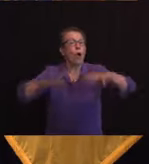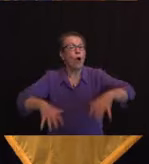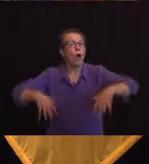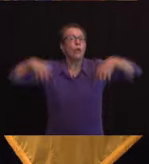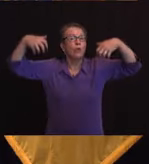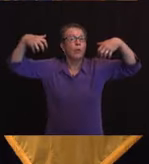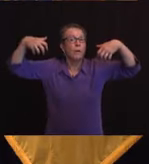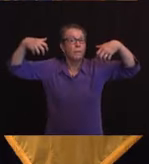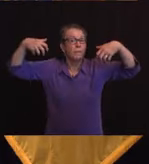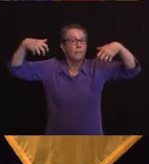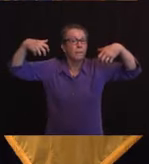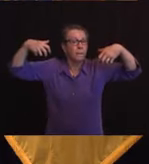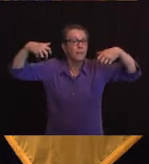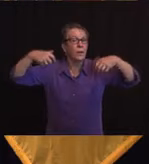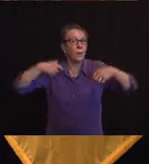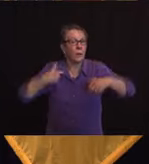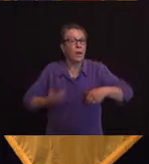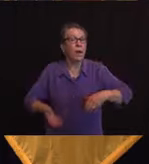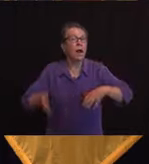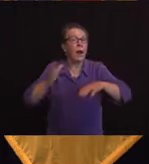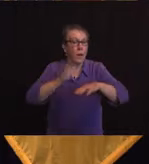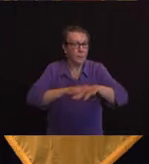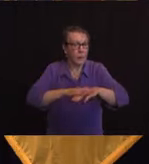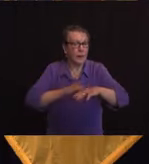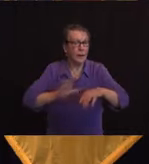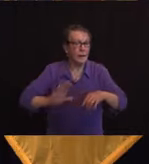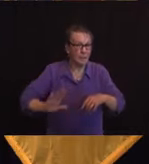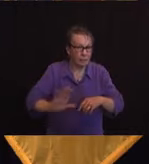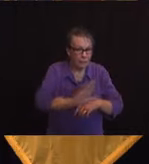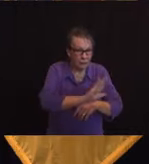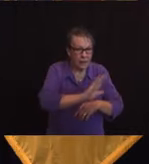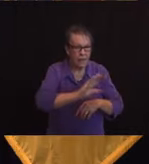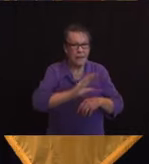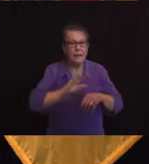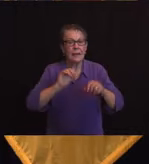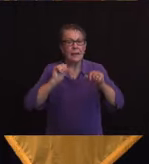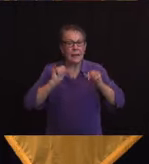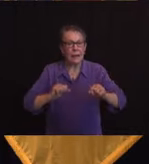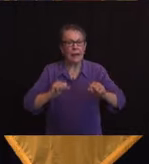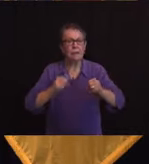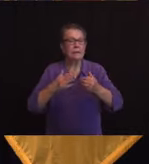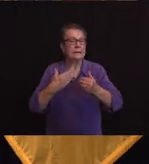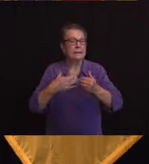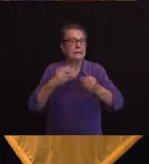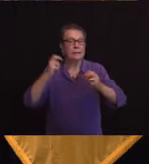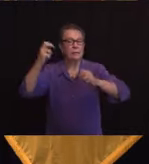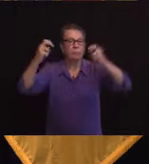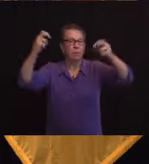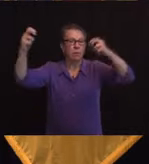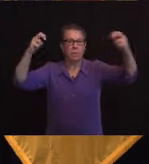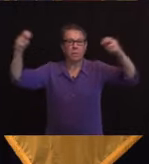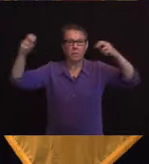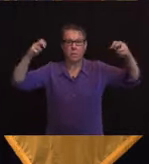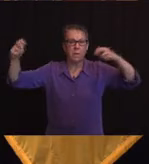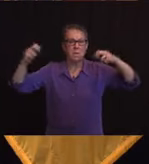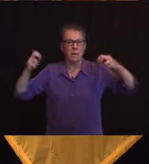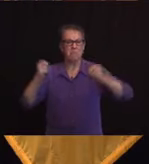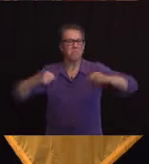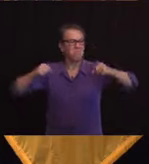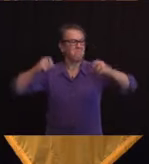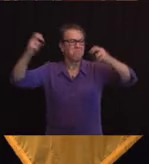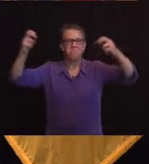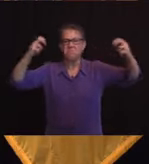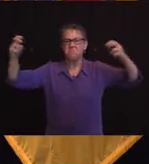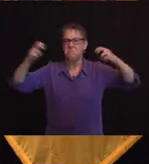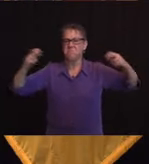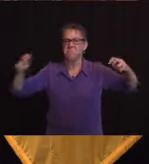and going to 20% does not anywhere come close to having people need to be within 6 feet